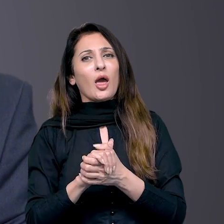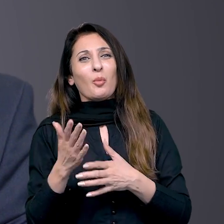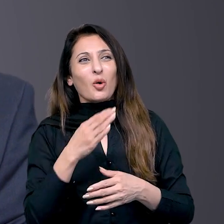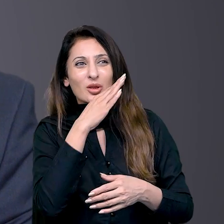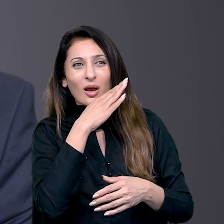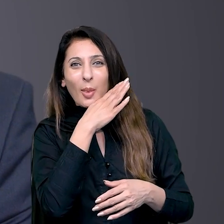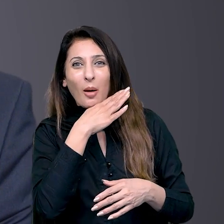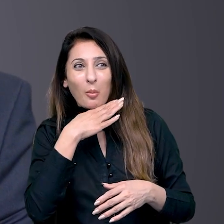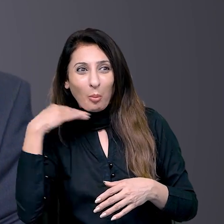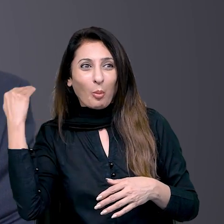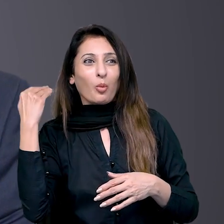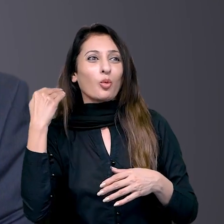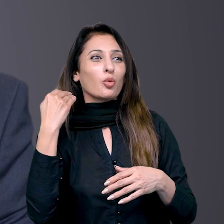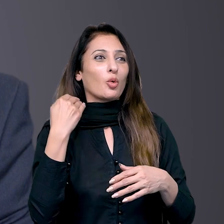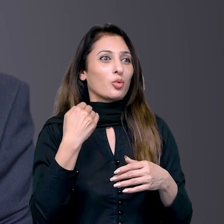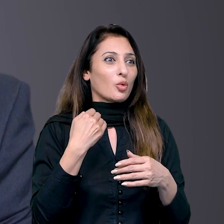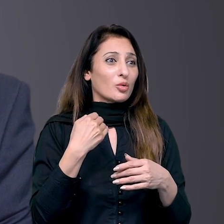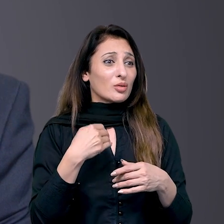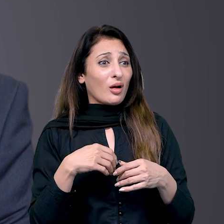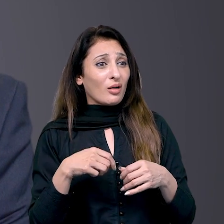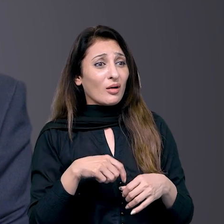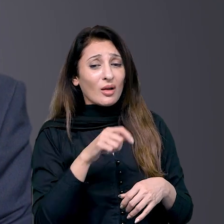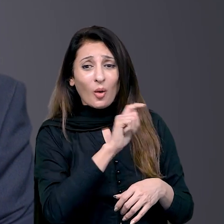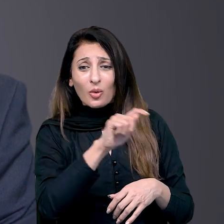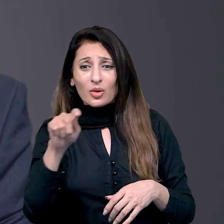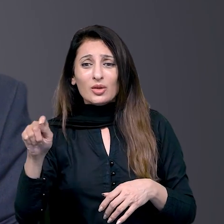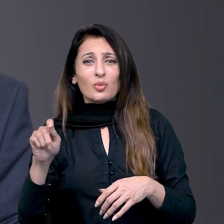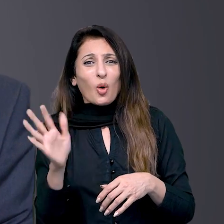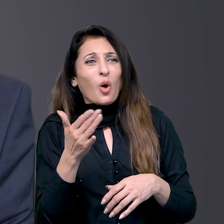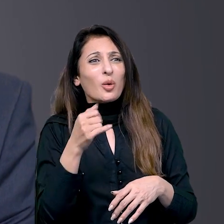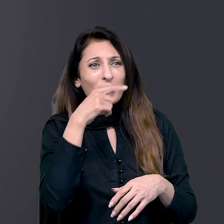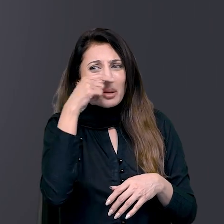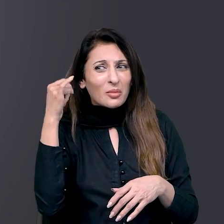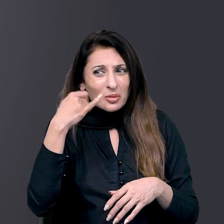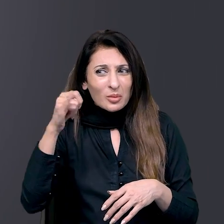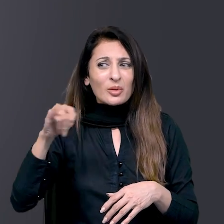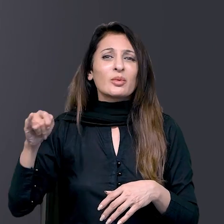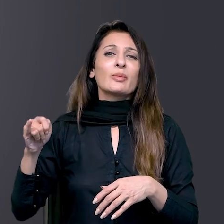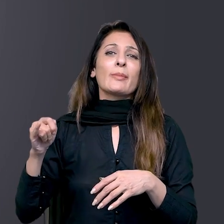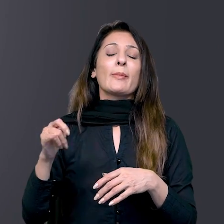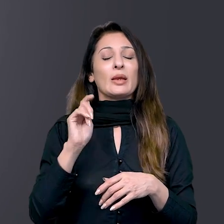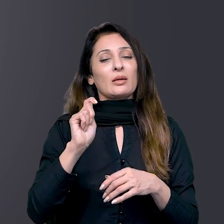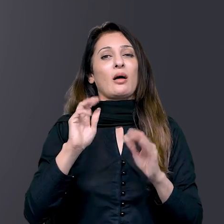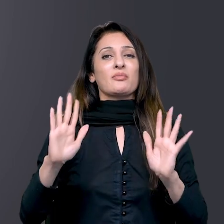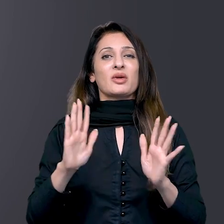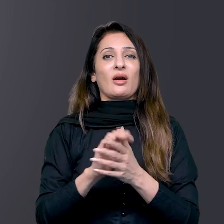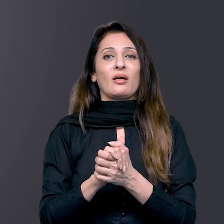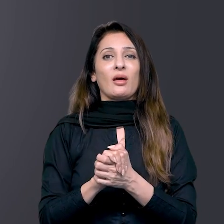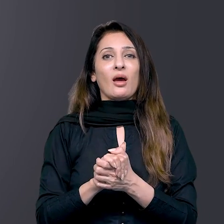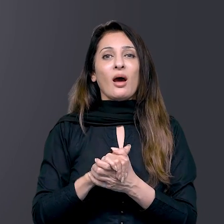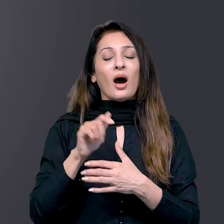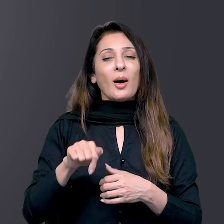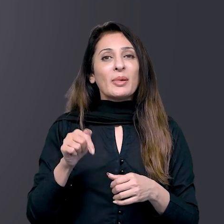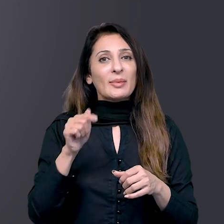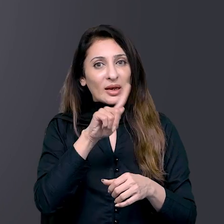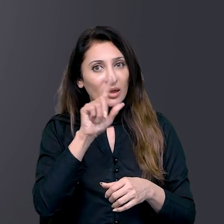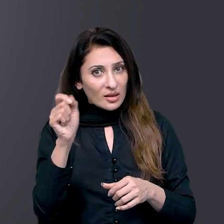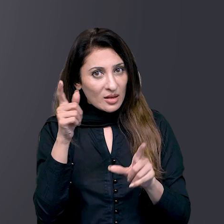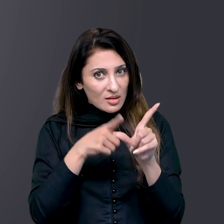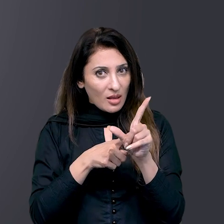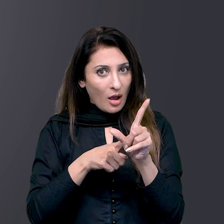murder cases and a wide variety of other criminal matters. Now 10 years of practice, I